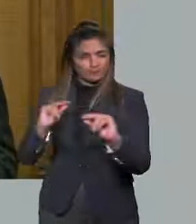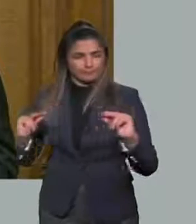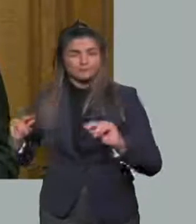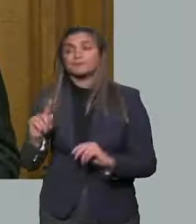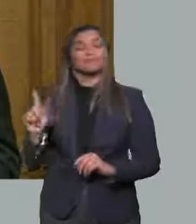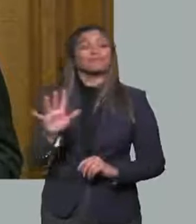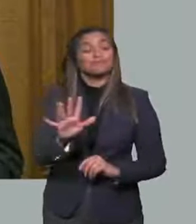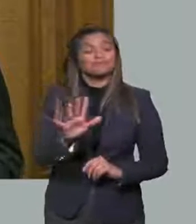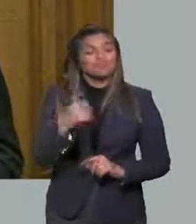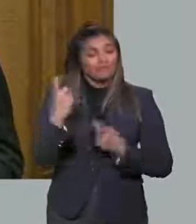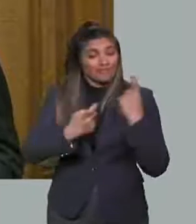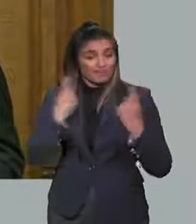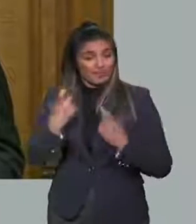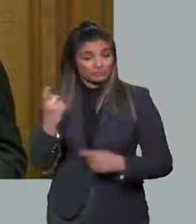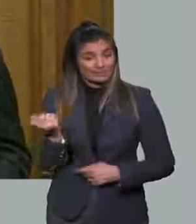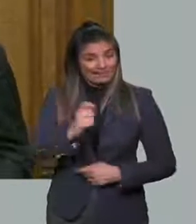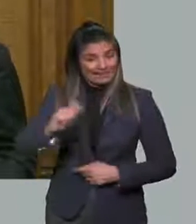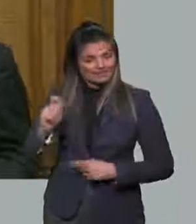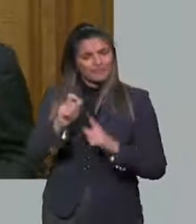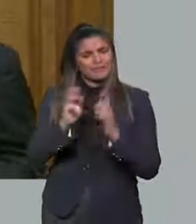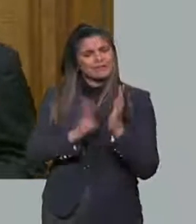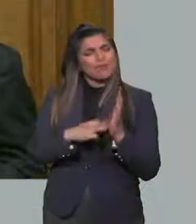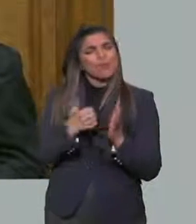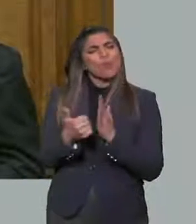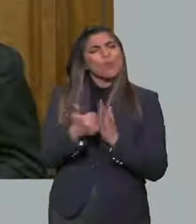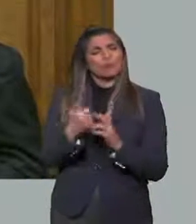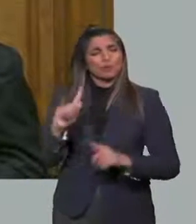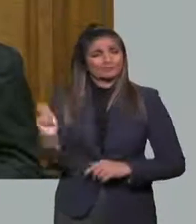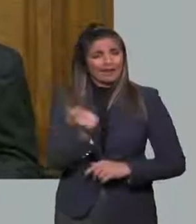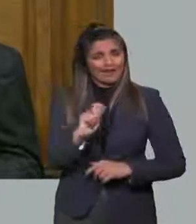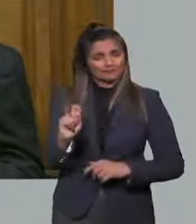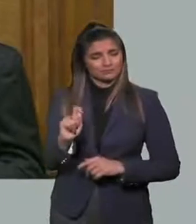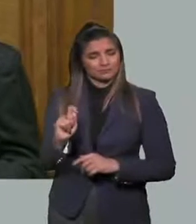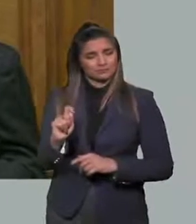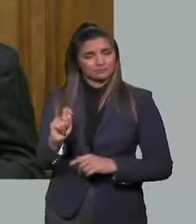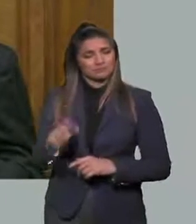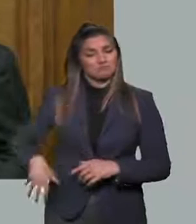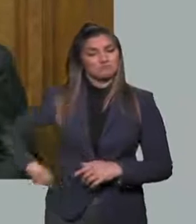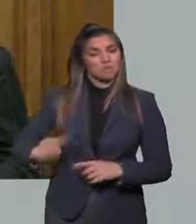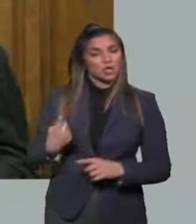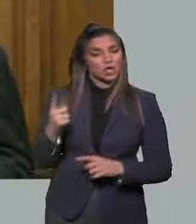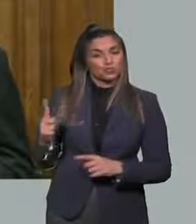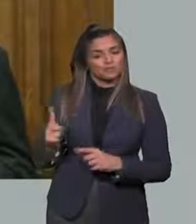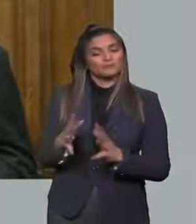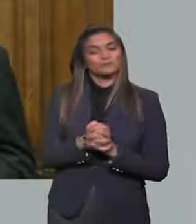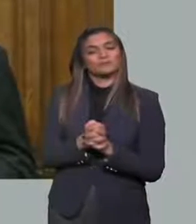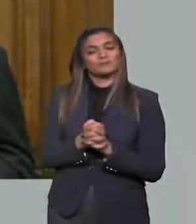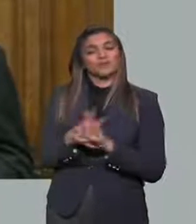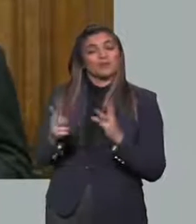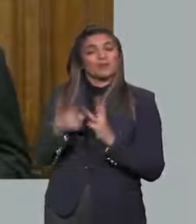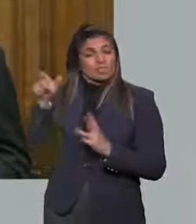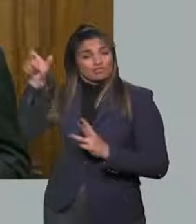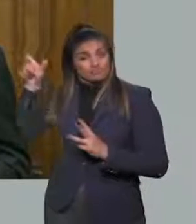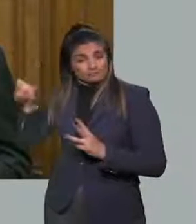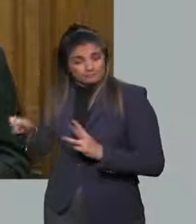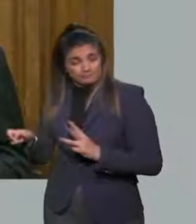when it comes to tennis, the Prime Minister enjoys the company of and backhanders of Lyubov Chernikin. When it